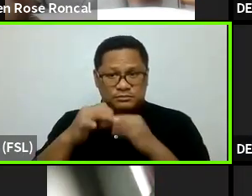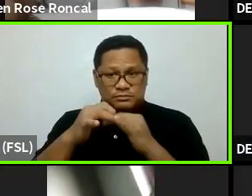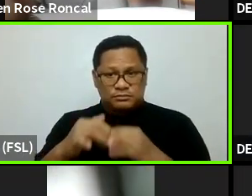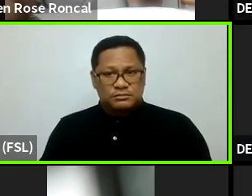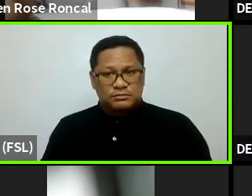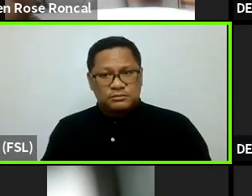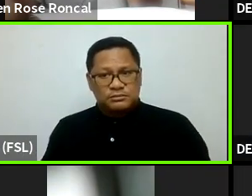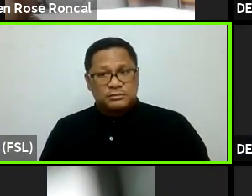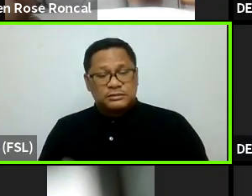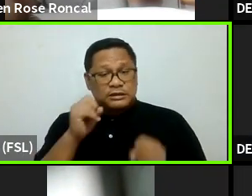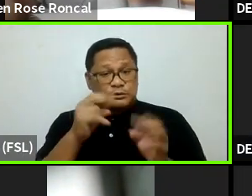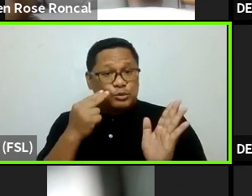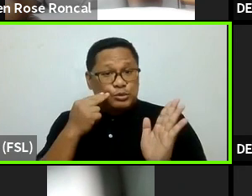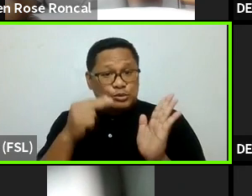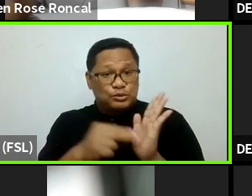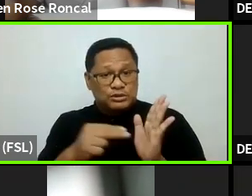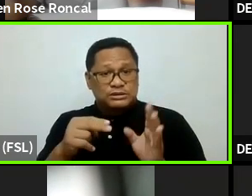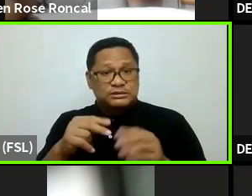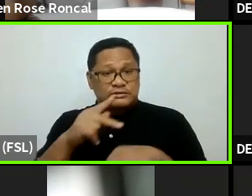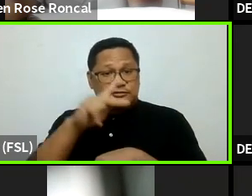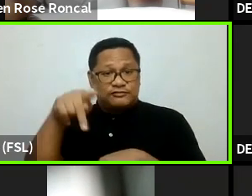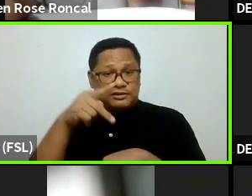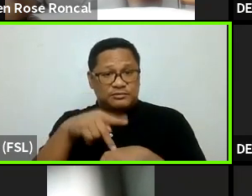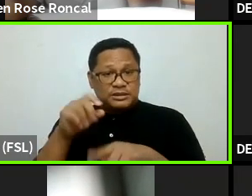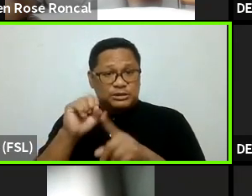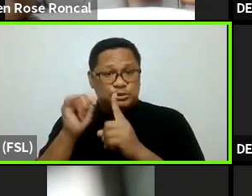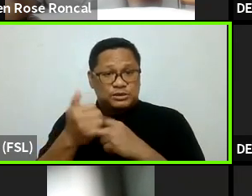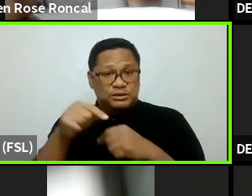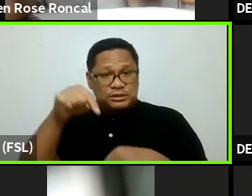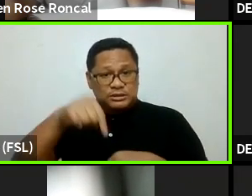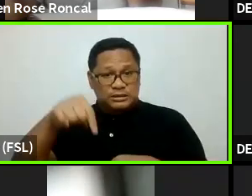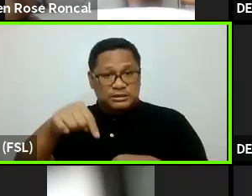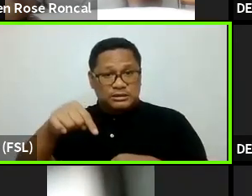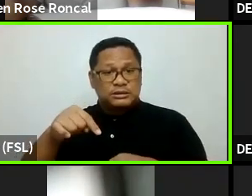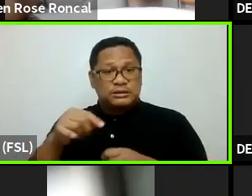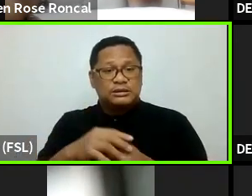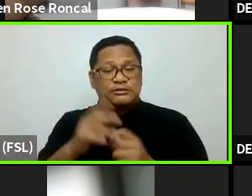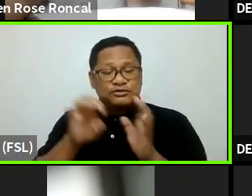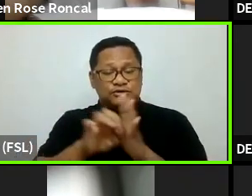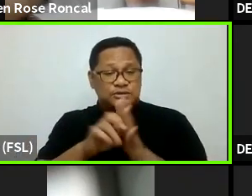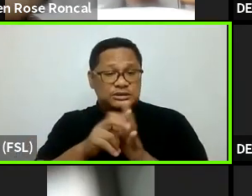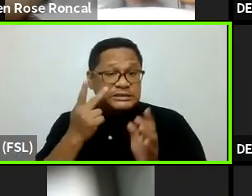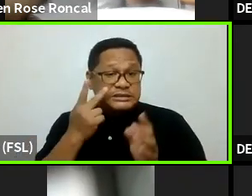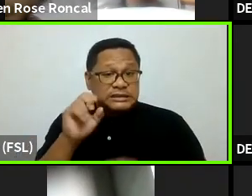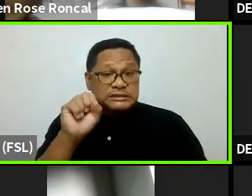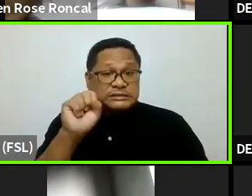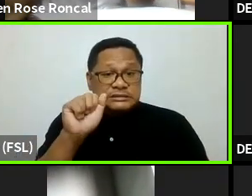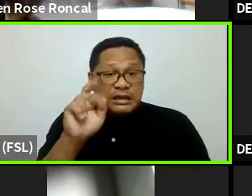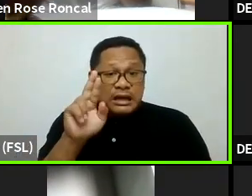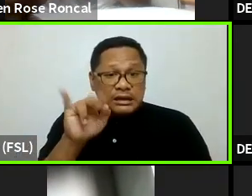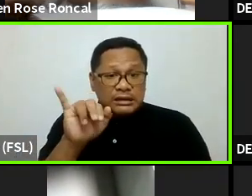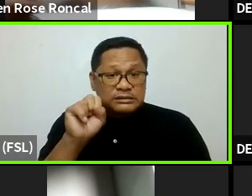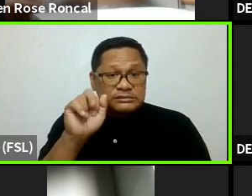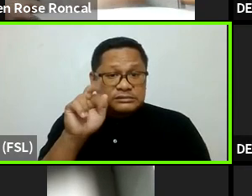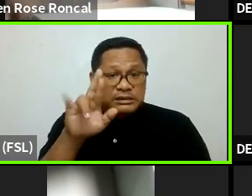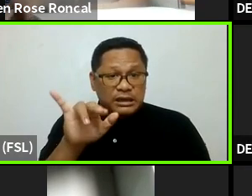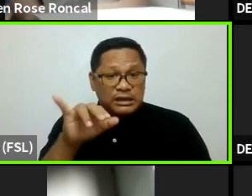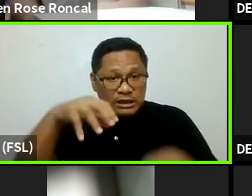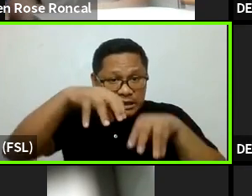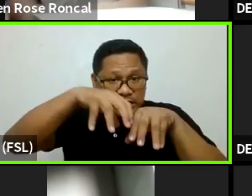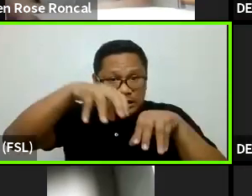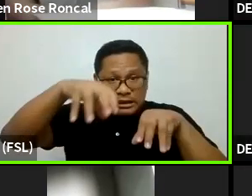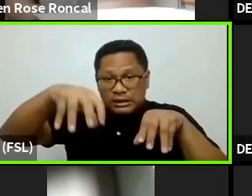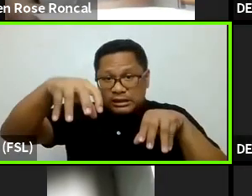If you'll notice, in Philippine society, we will see a sari-sari store in almost every block.